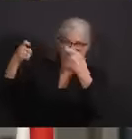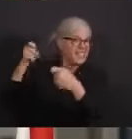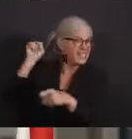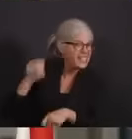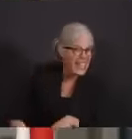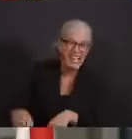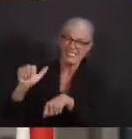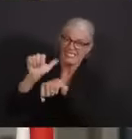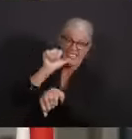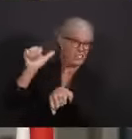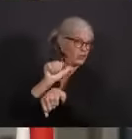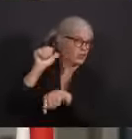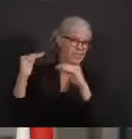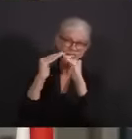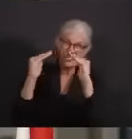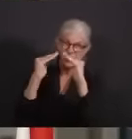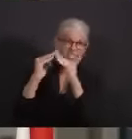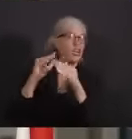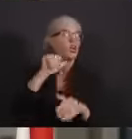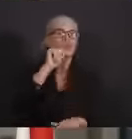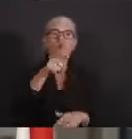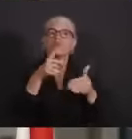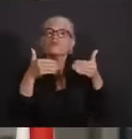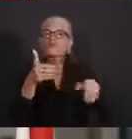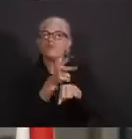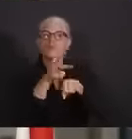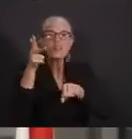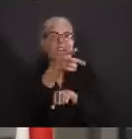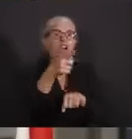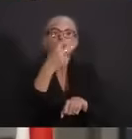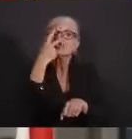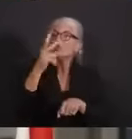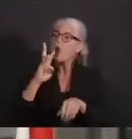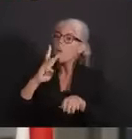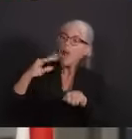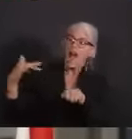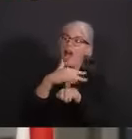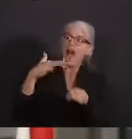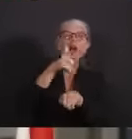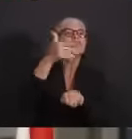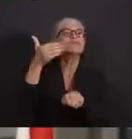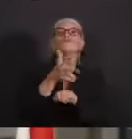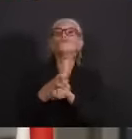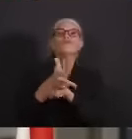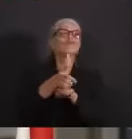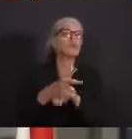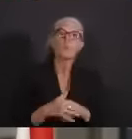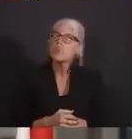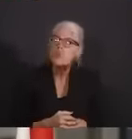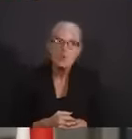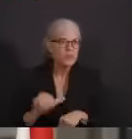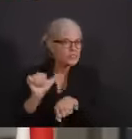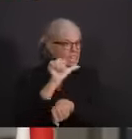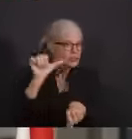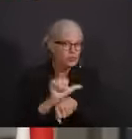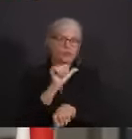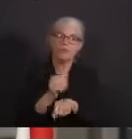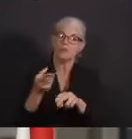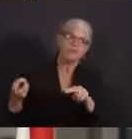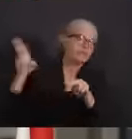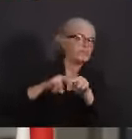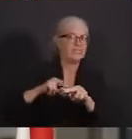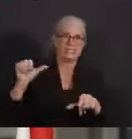inside and stay off the roads. Floodwaters and rushing storm surge are very dangerous, and I would say that's even more so in spite